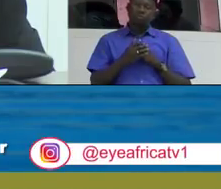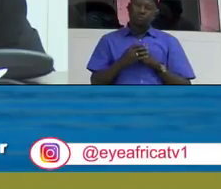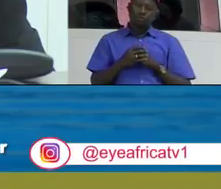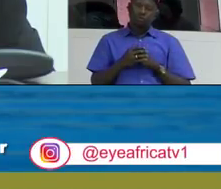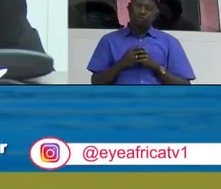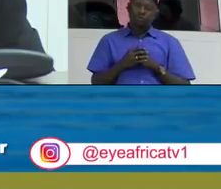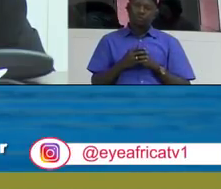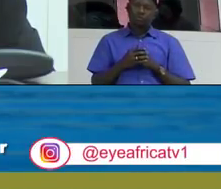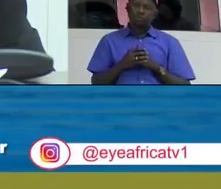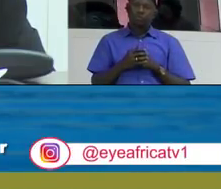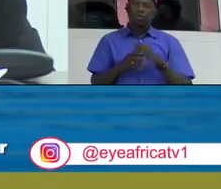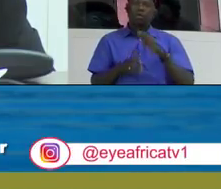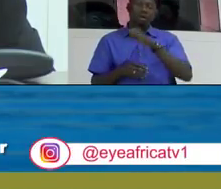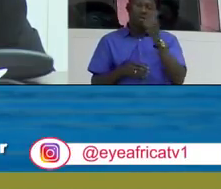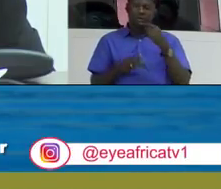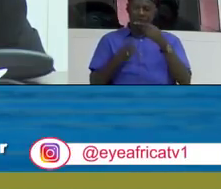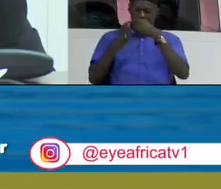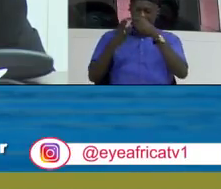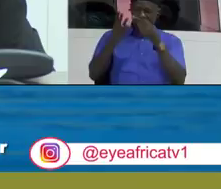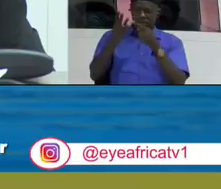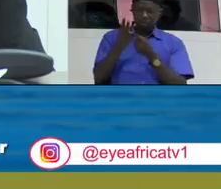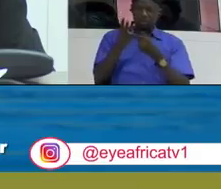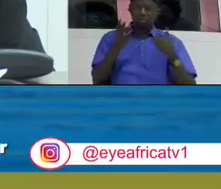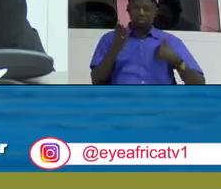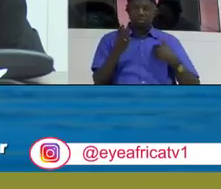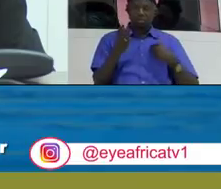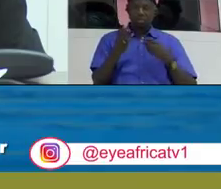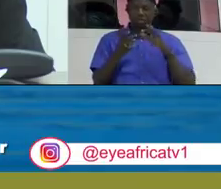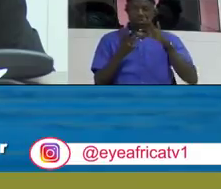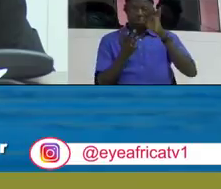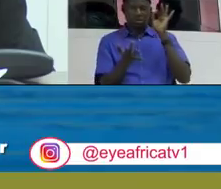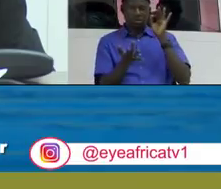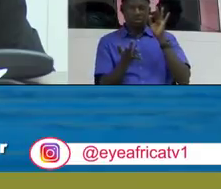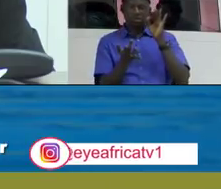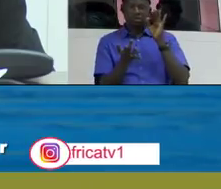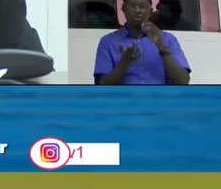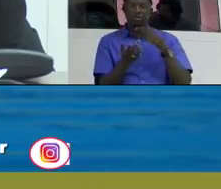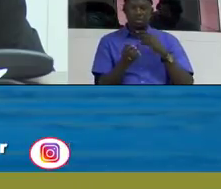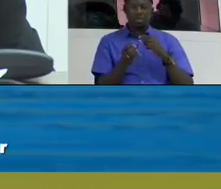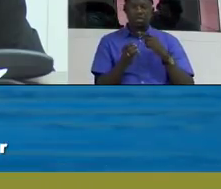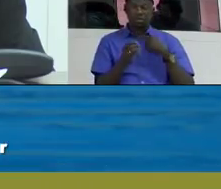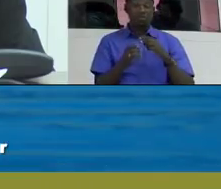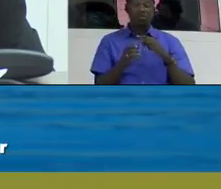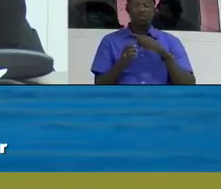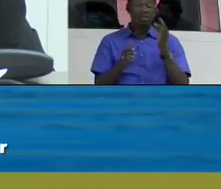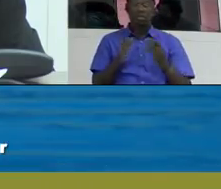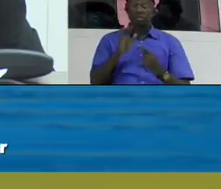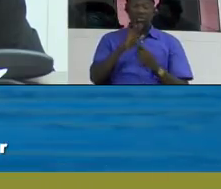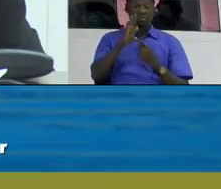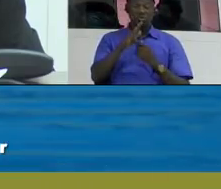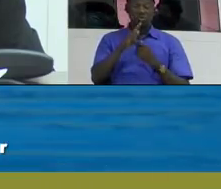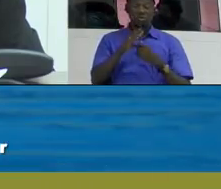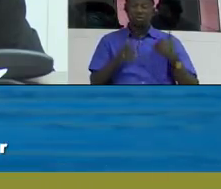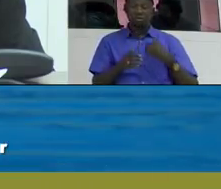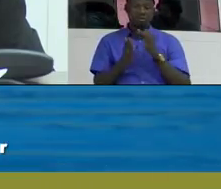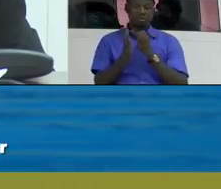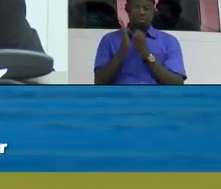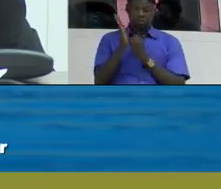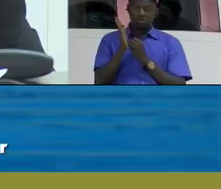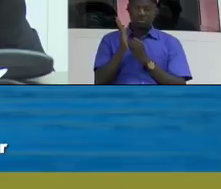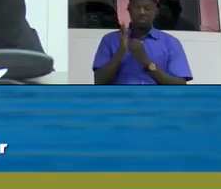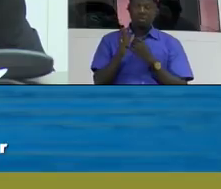pronouncement. And these three people I have just selected are prominent individuals. They are, just to give an